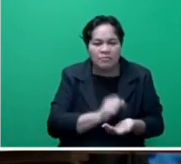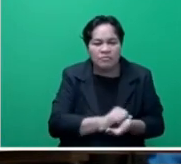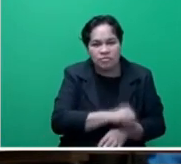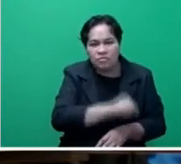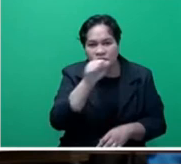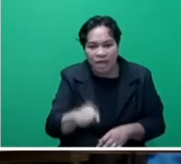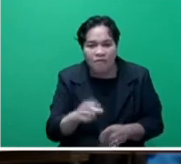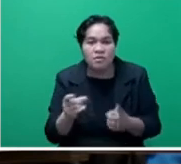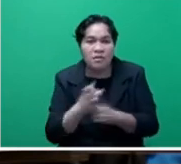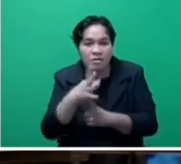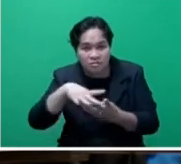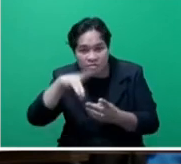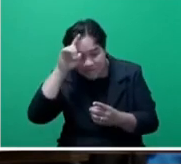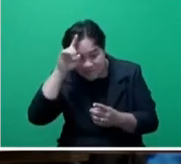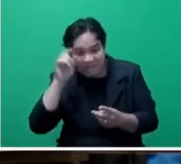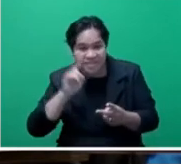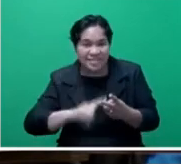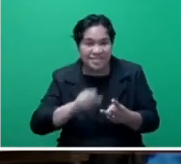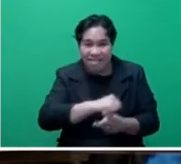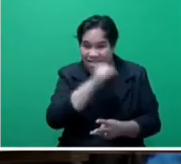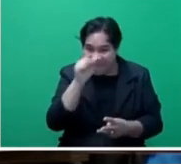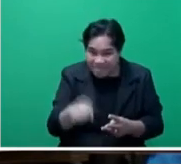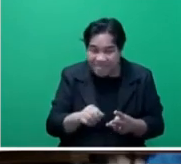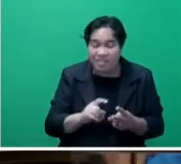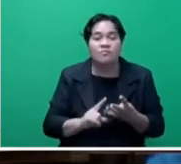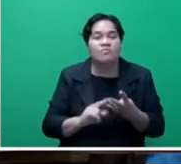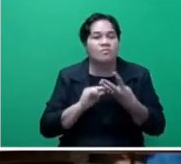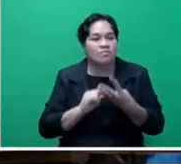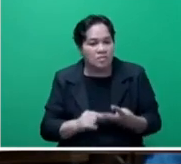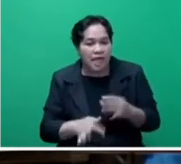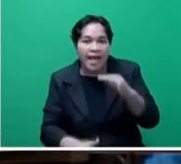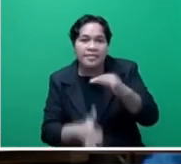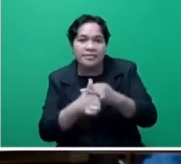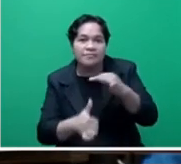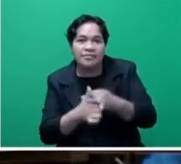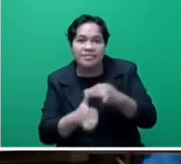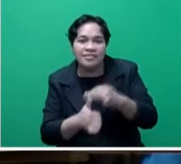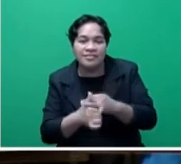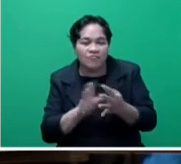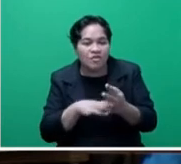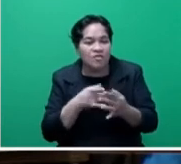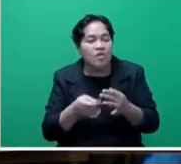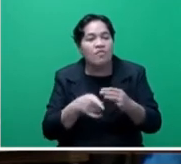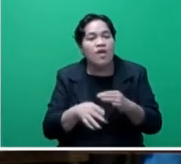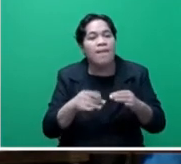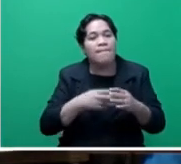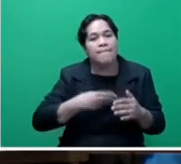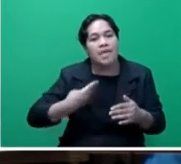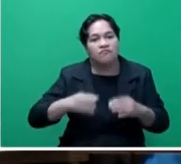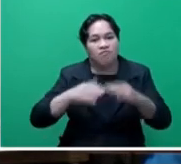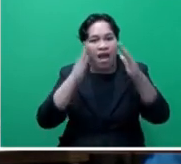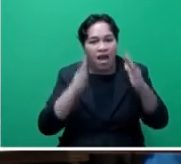to organizations for persons with disabilities. In addition, the accessibility scheme under the Ministry of Housing and